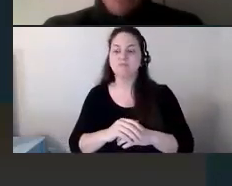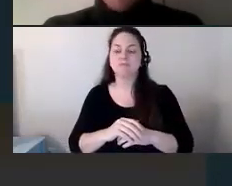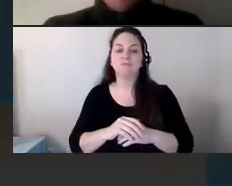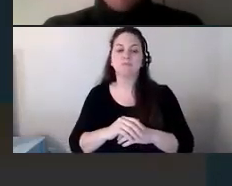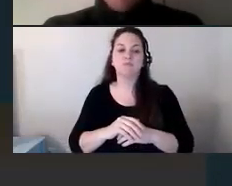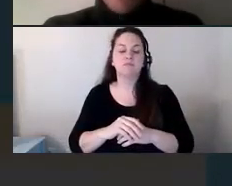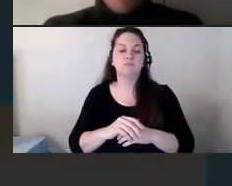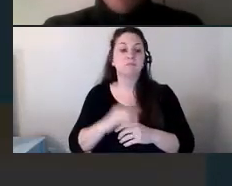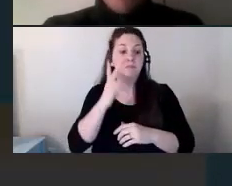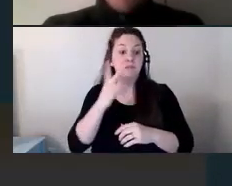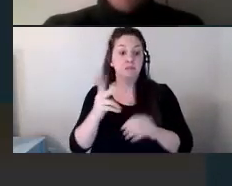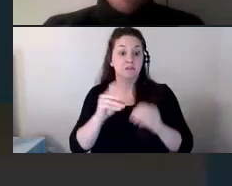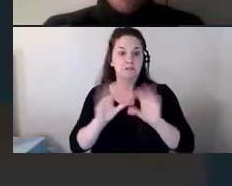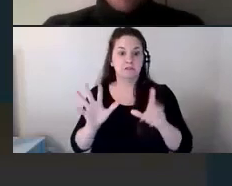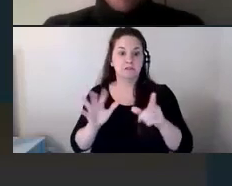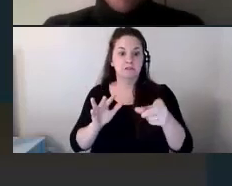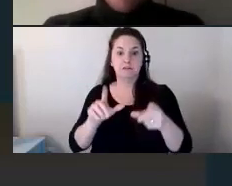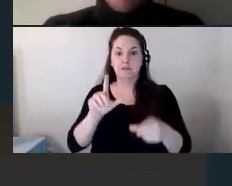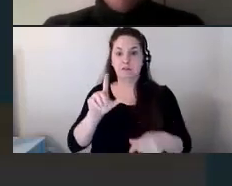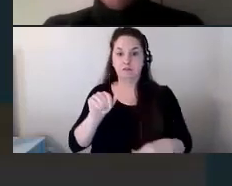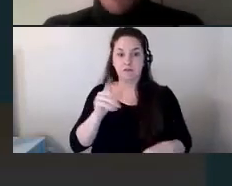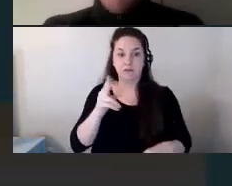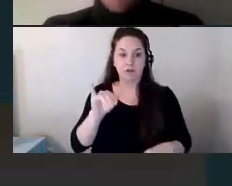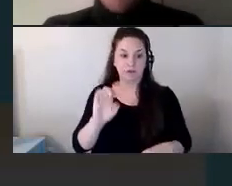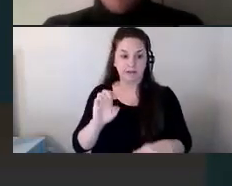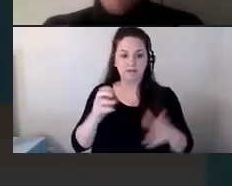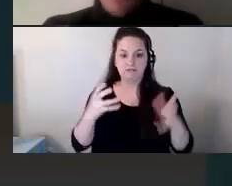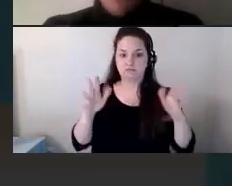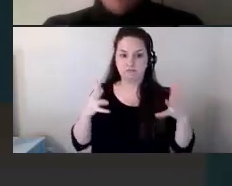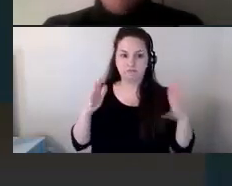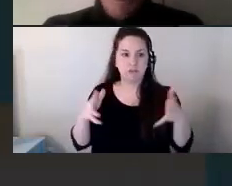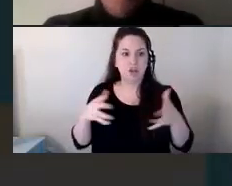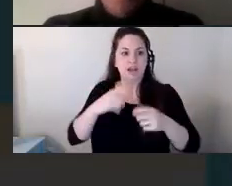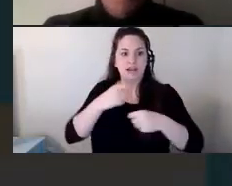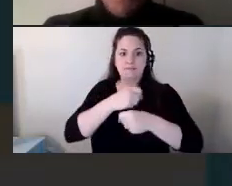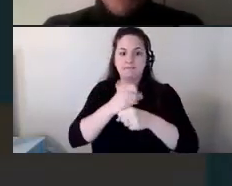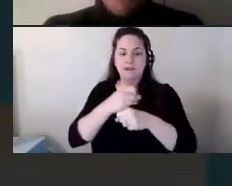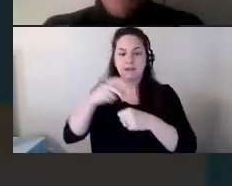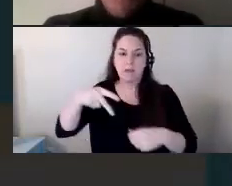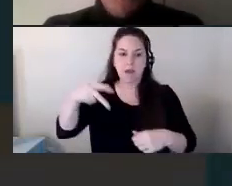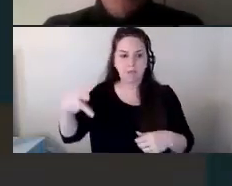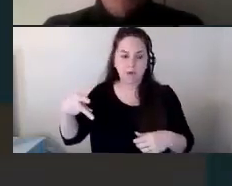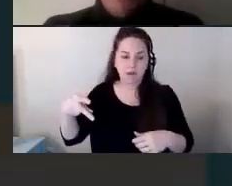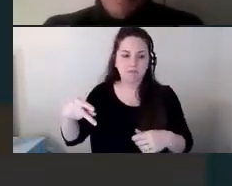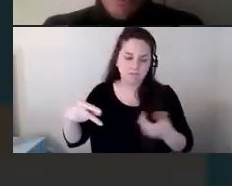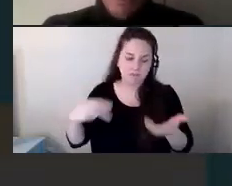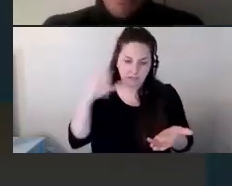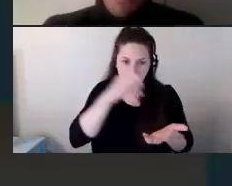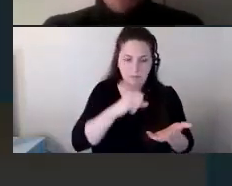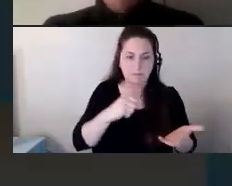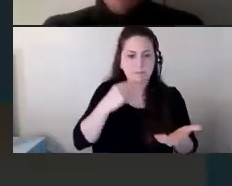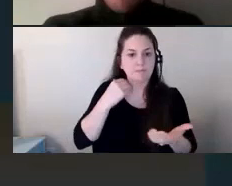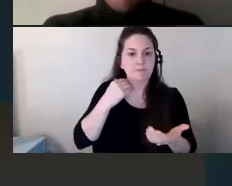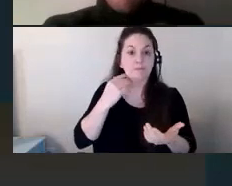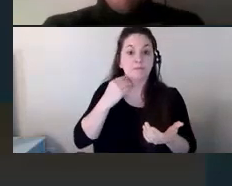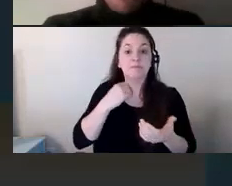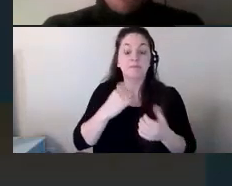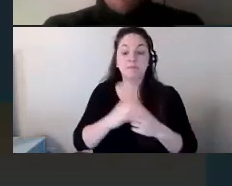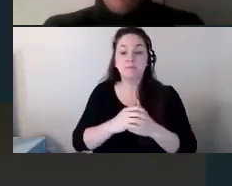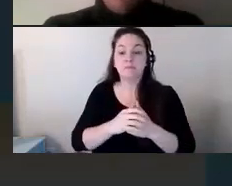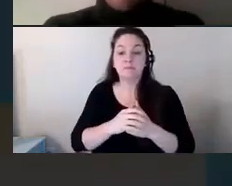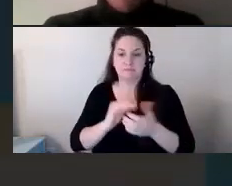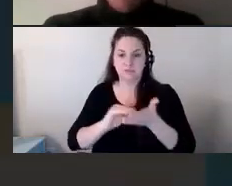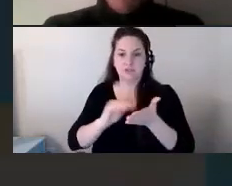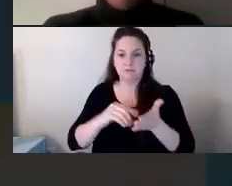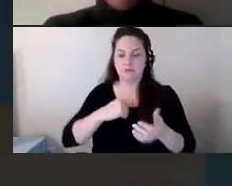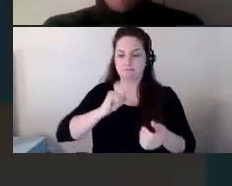And as you can see, Lori has previously made a PowerPoint, I would assume, and then, excuse